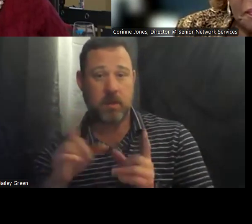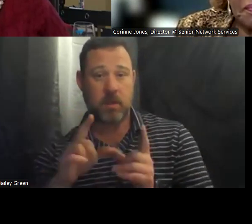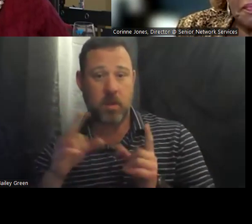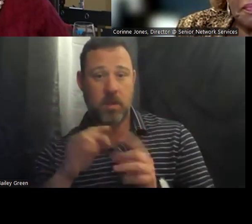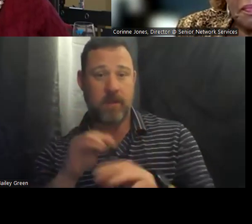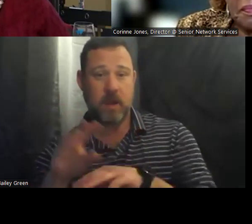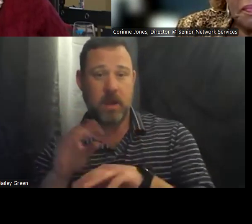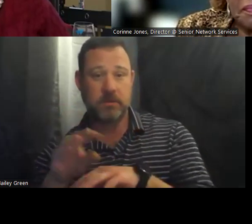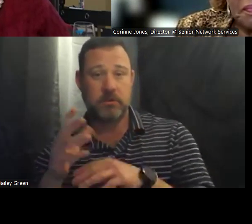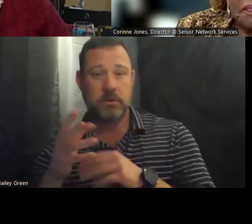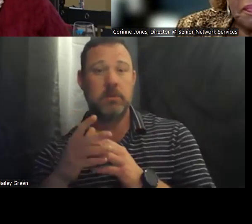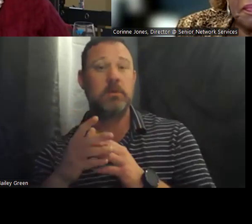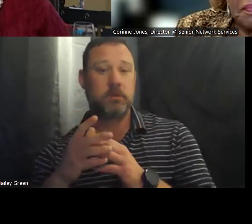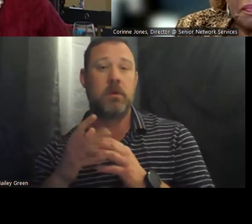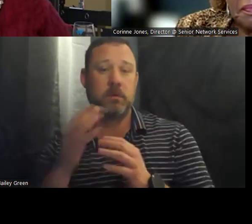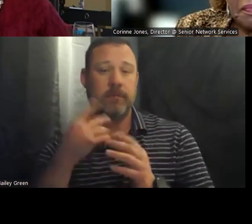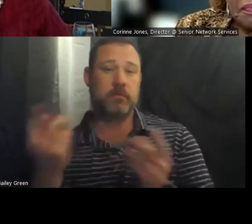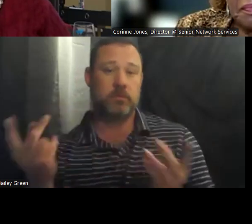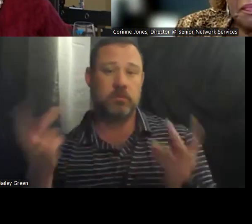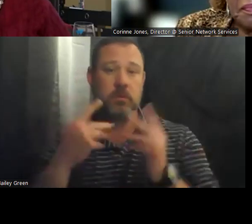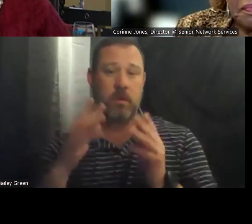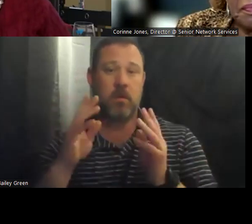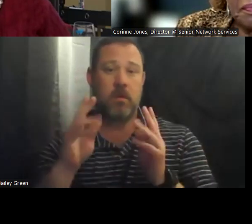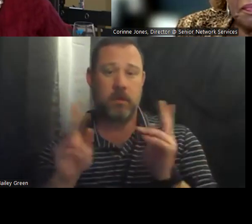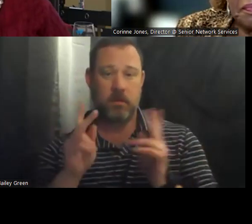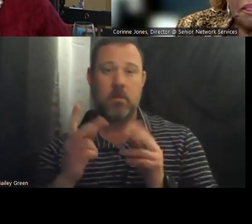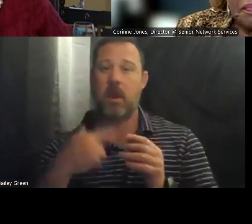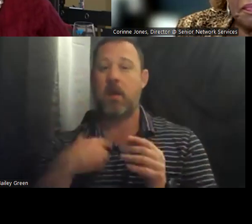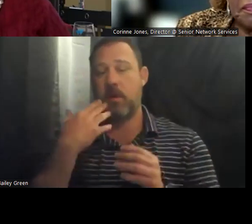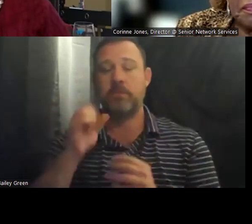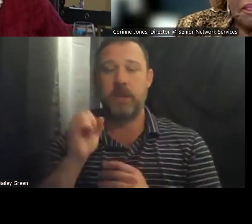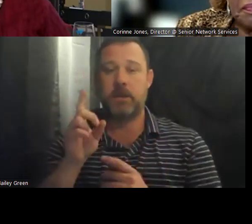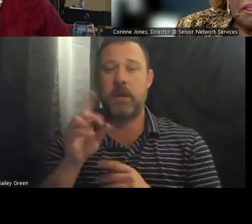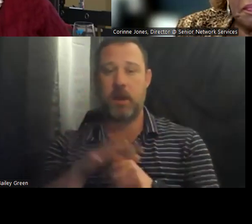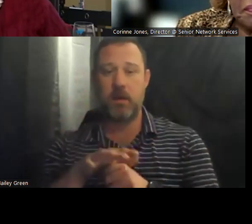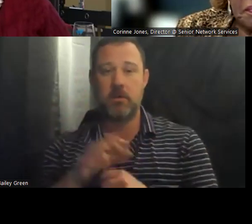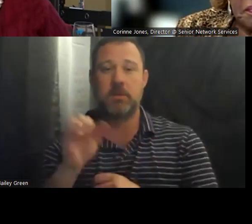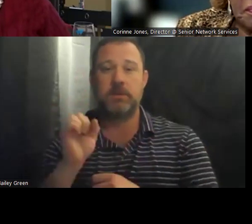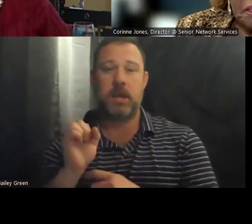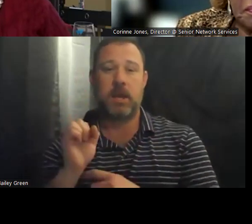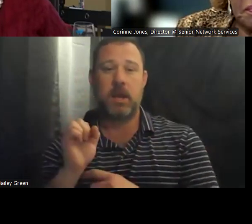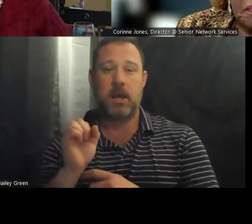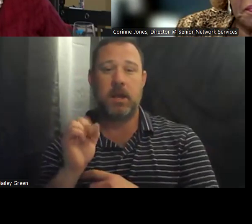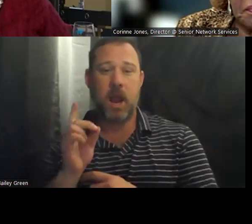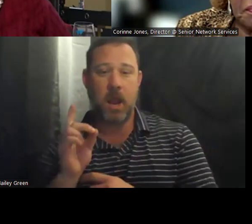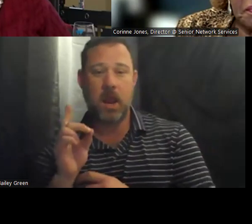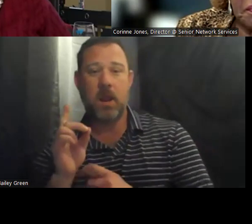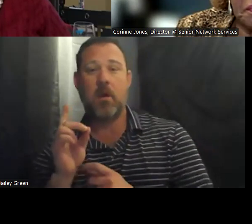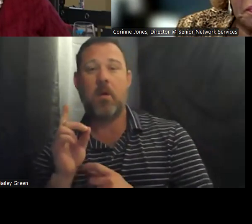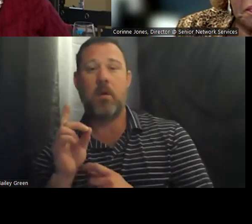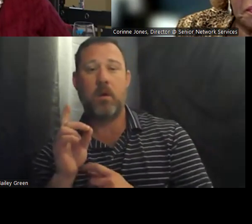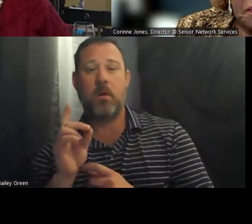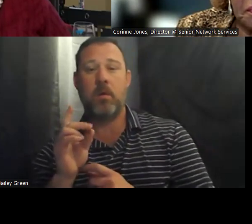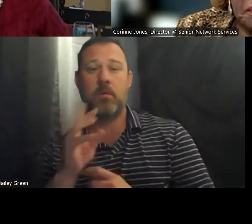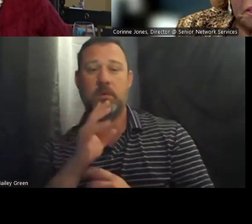advisory? Love to get people at the table, even I'm in San Diego area, because what we're talking about, taking